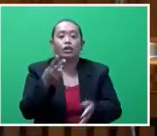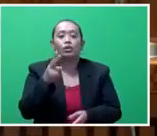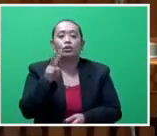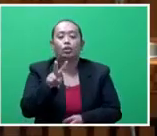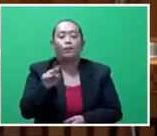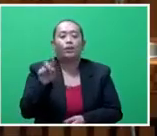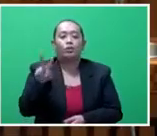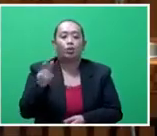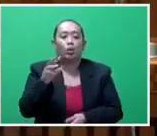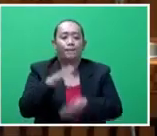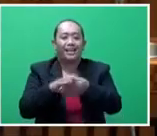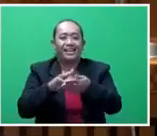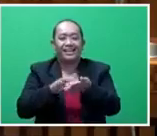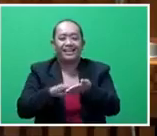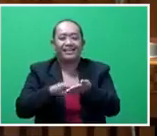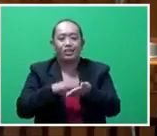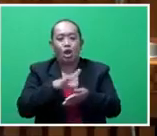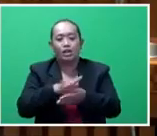2018-2019, $4.4 million.